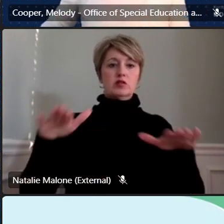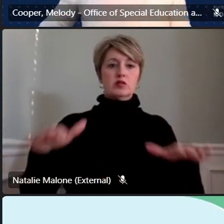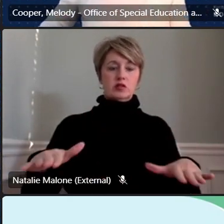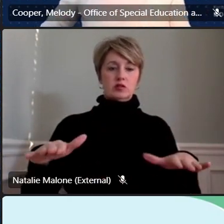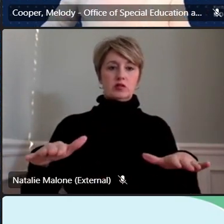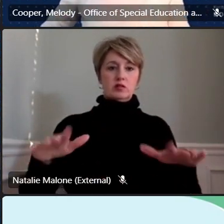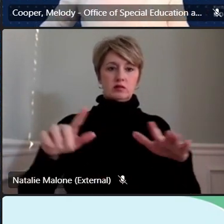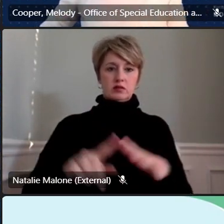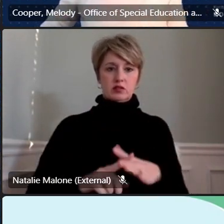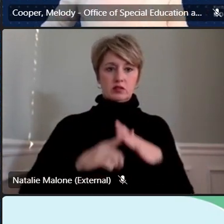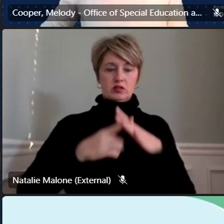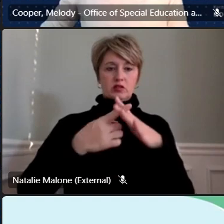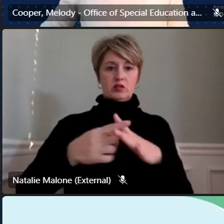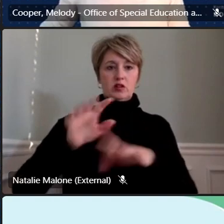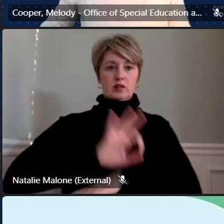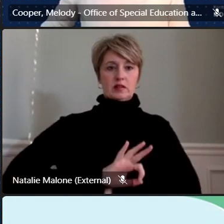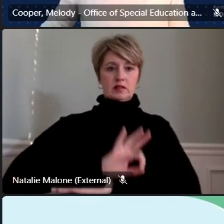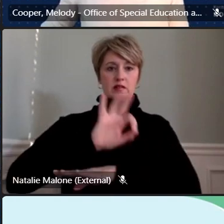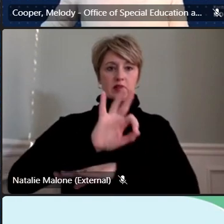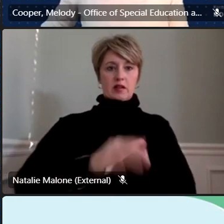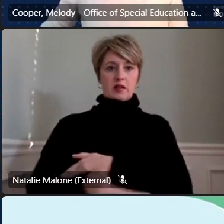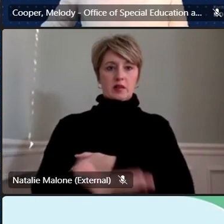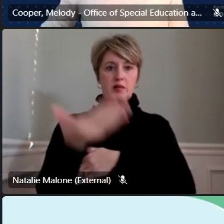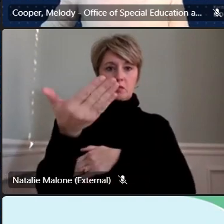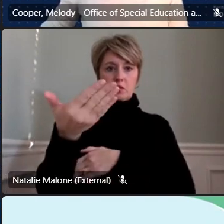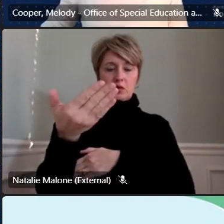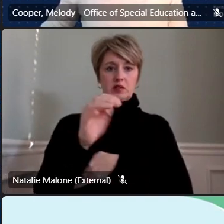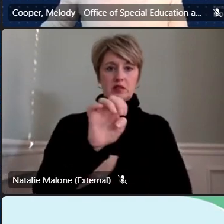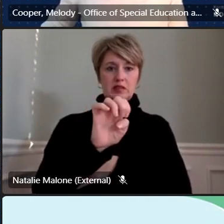9 a.m. Eastern Standard Time.